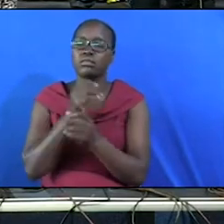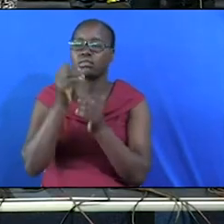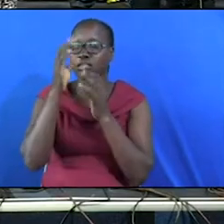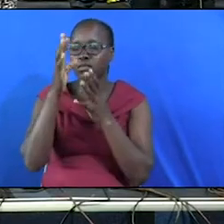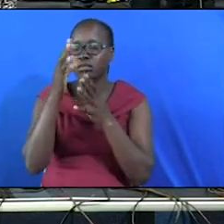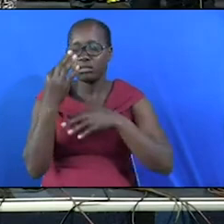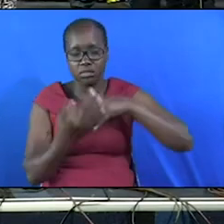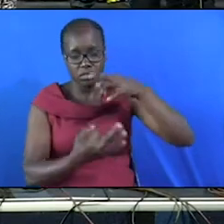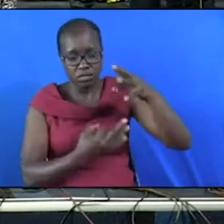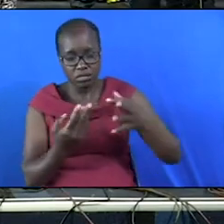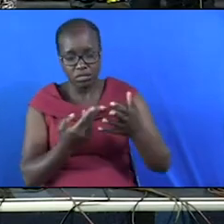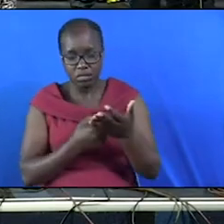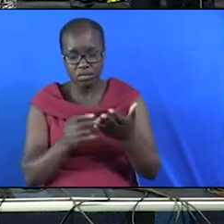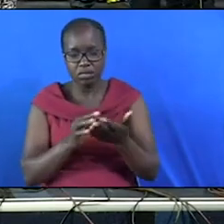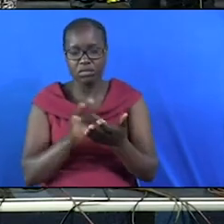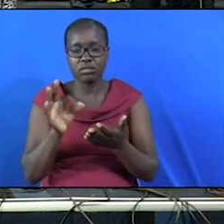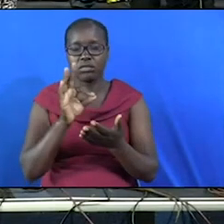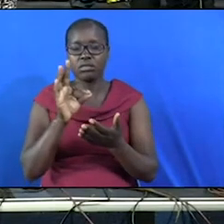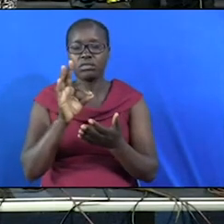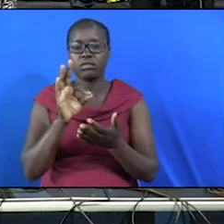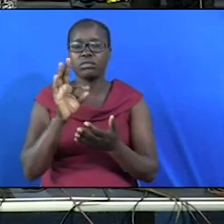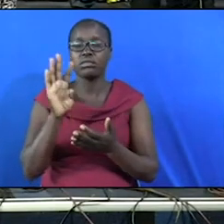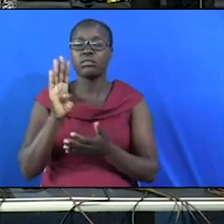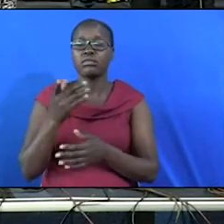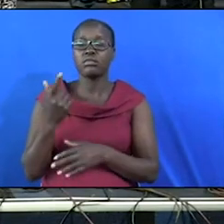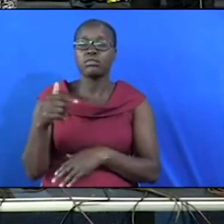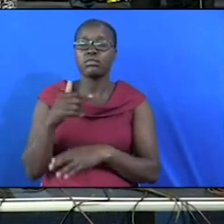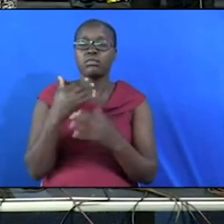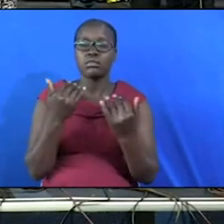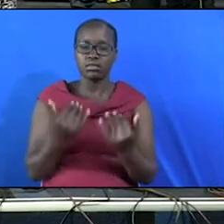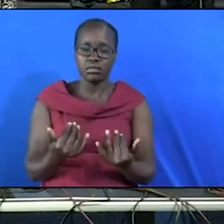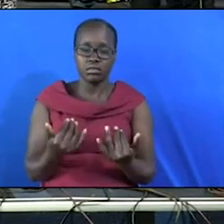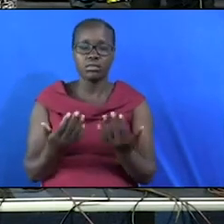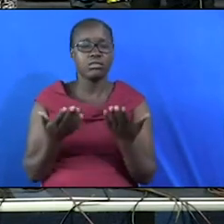and the love of God and the fellowship of the Holy Spirit